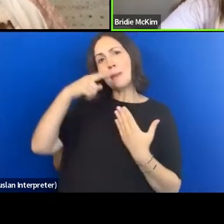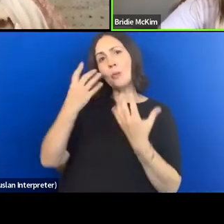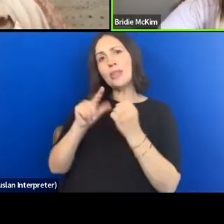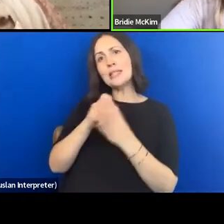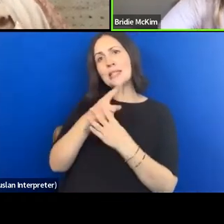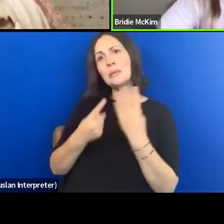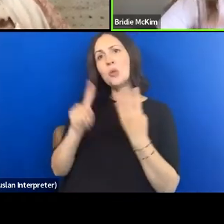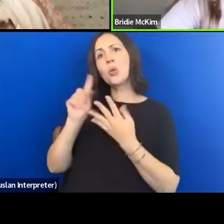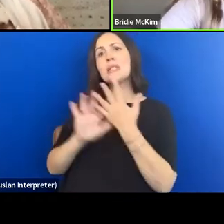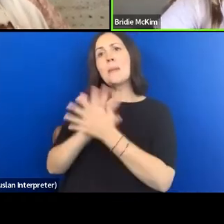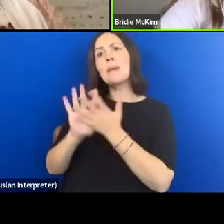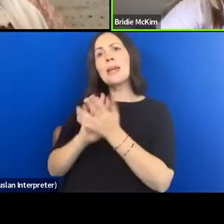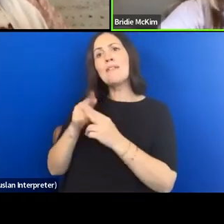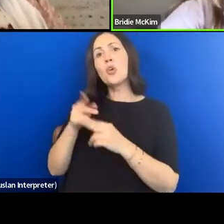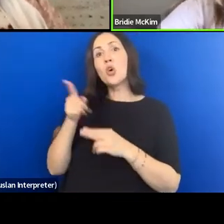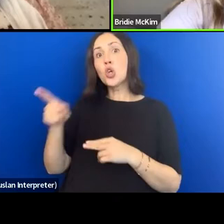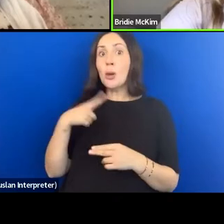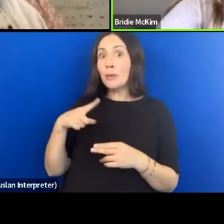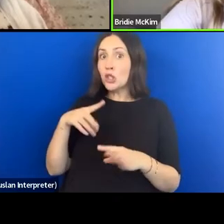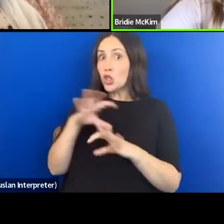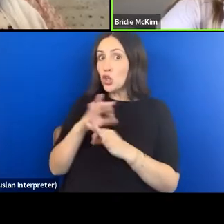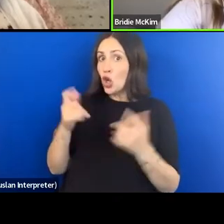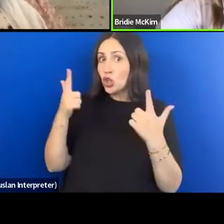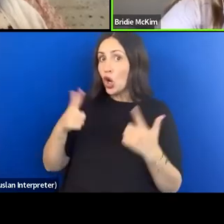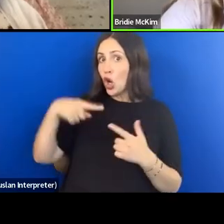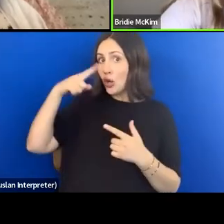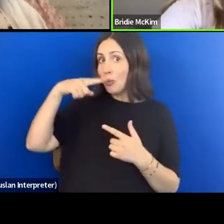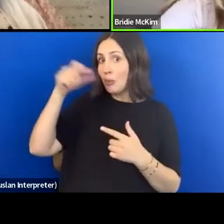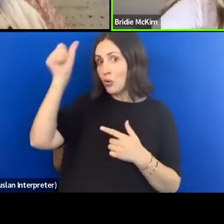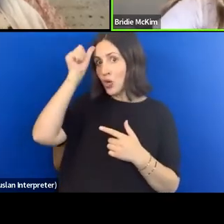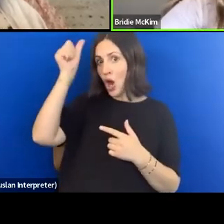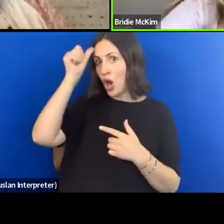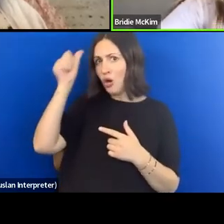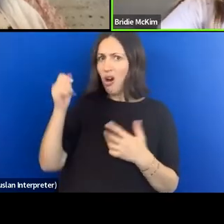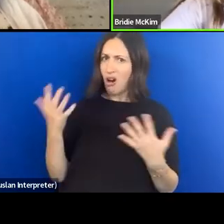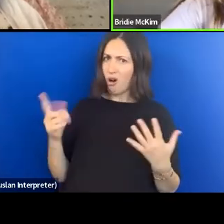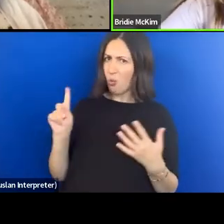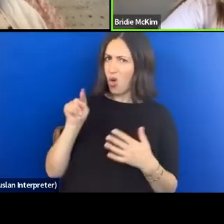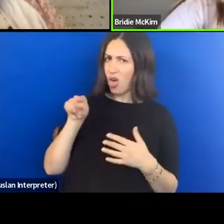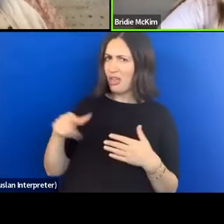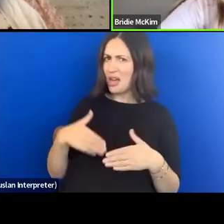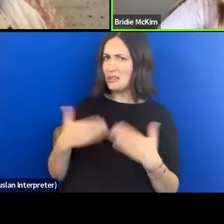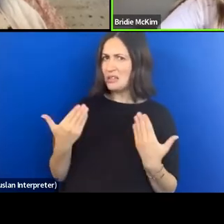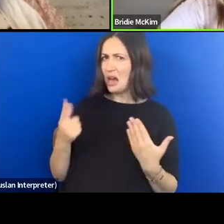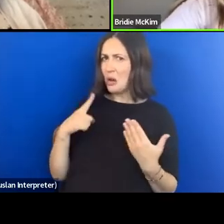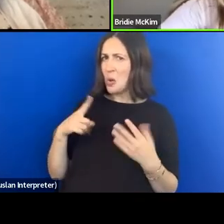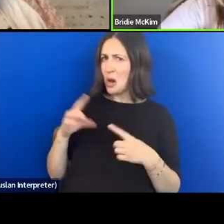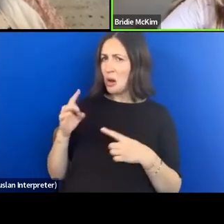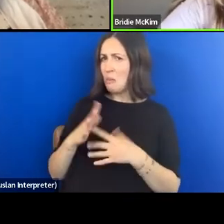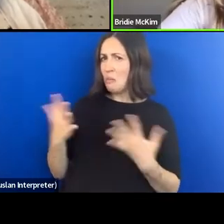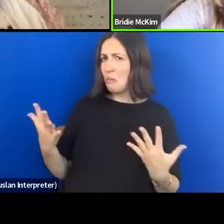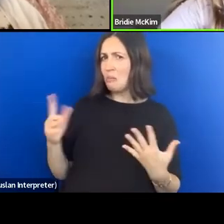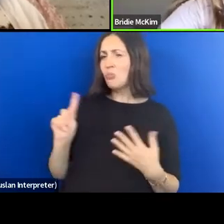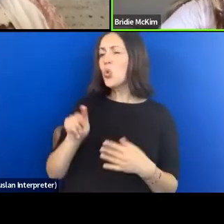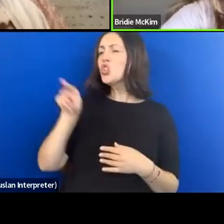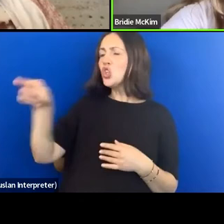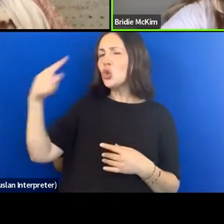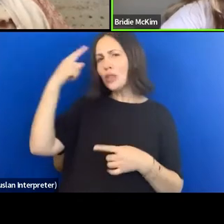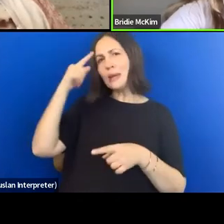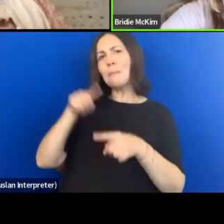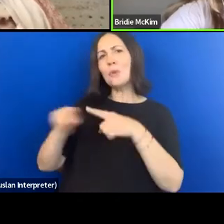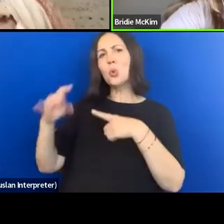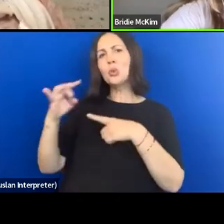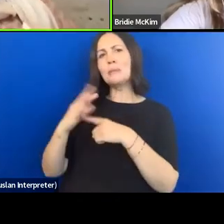mean for you? Because not a lot of people are aware that it's a thing and aware that it's important. So what do you think is the importance of